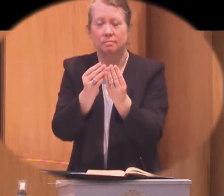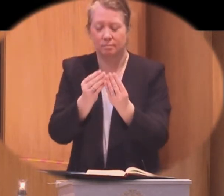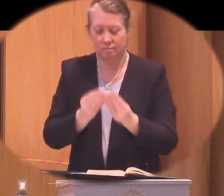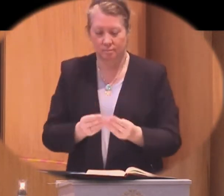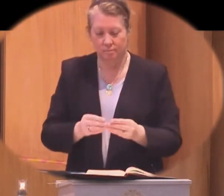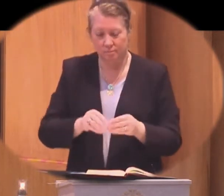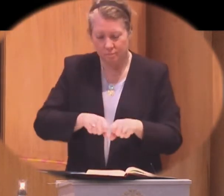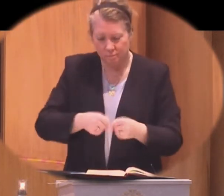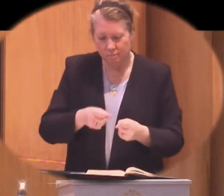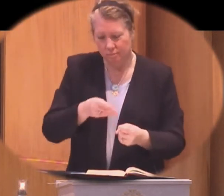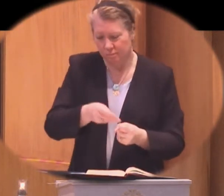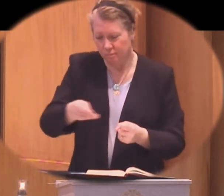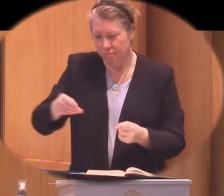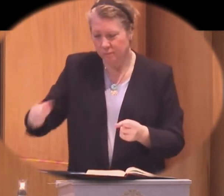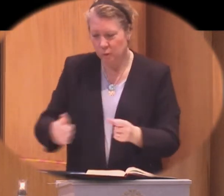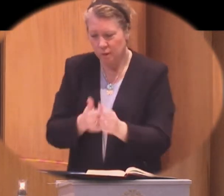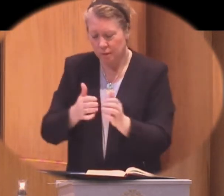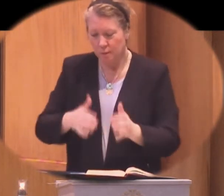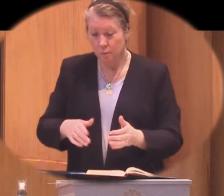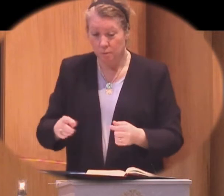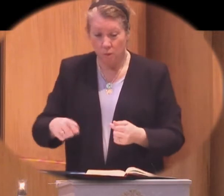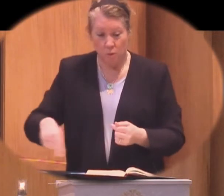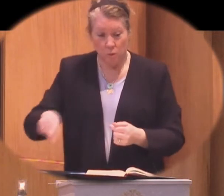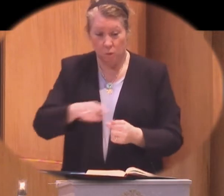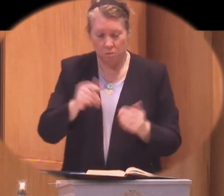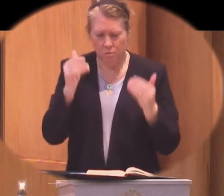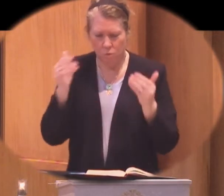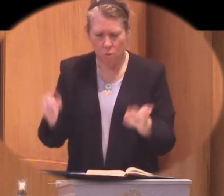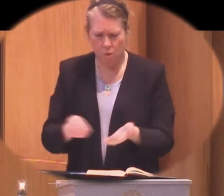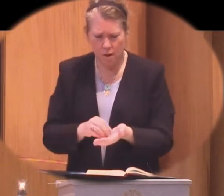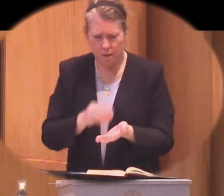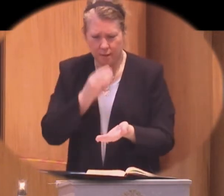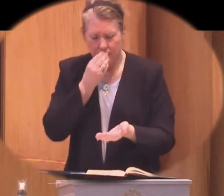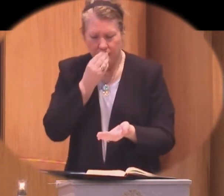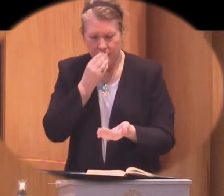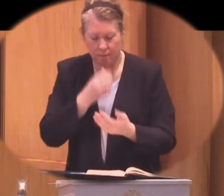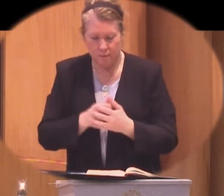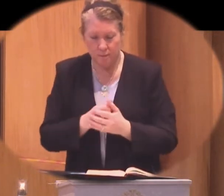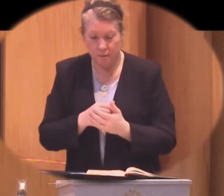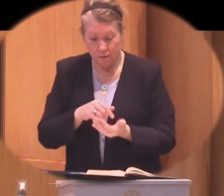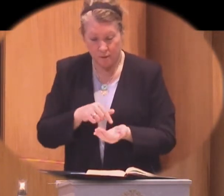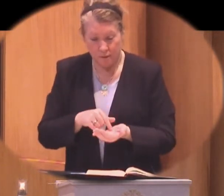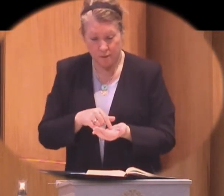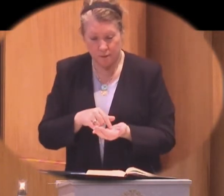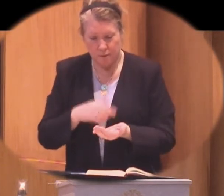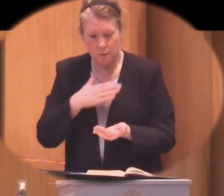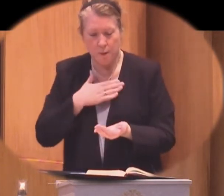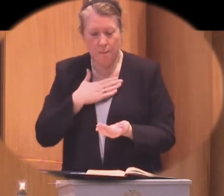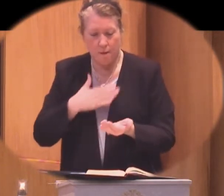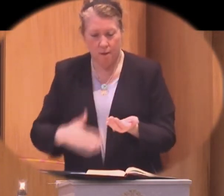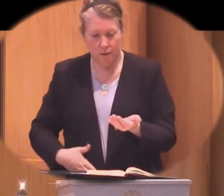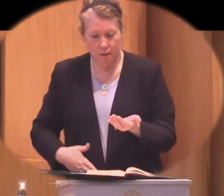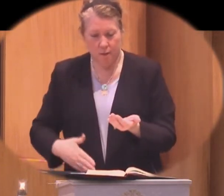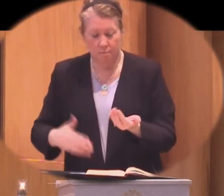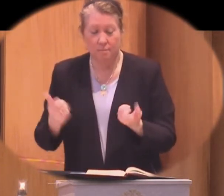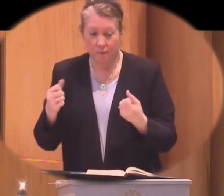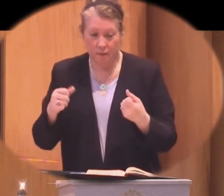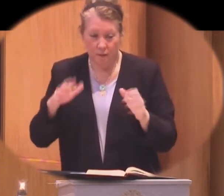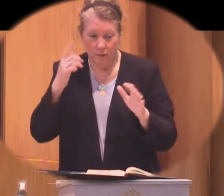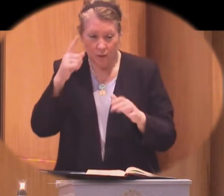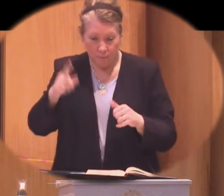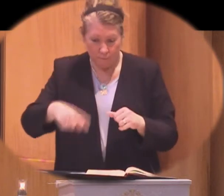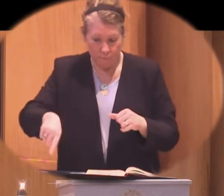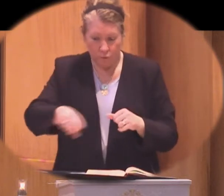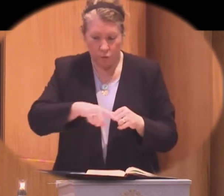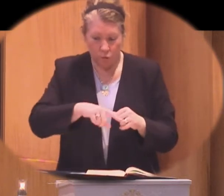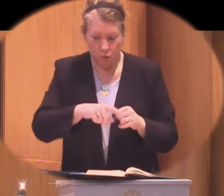disciples, saying, "Take this, all of you, and eat of it, for this is my body, which will